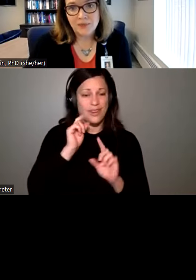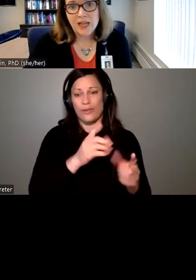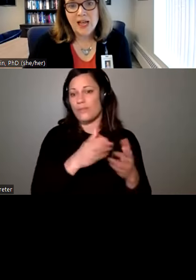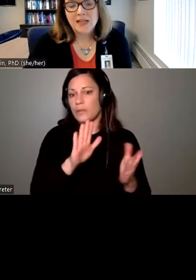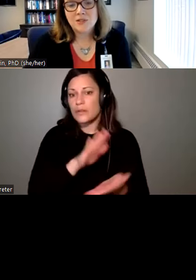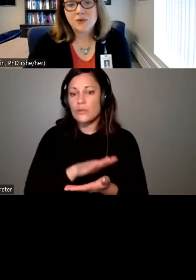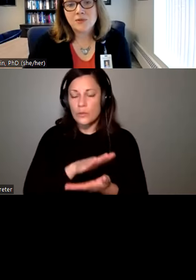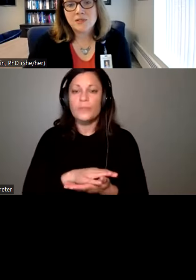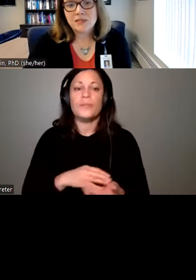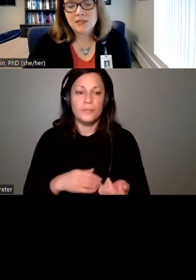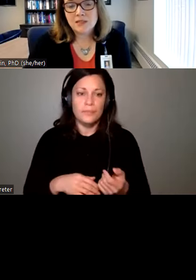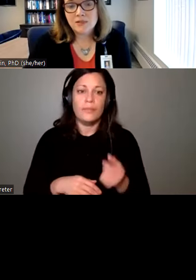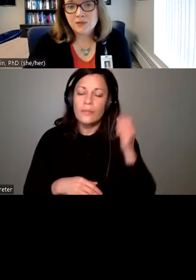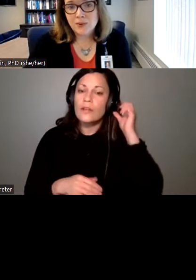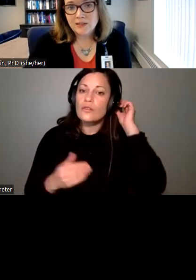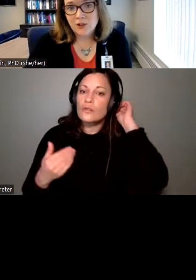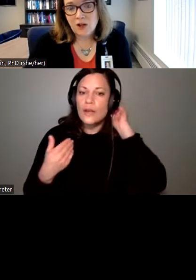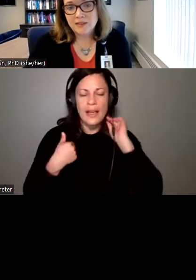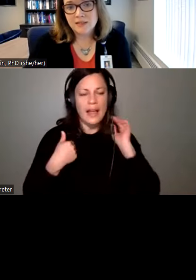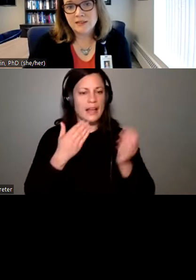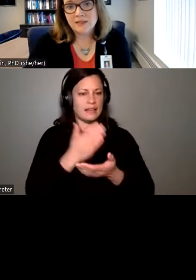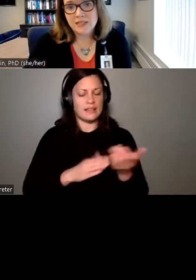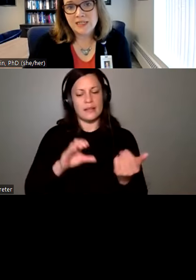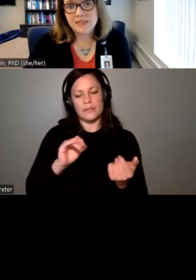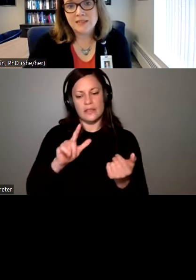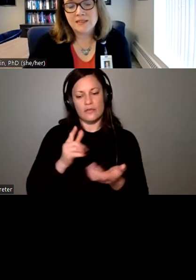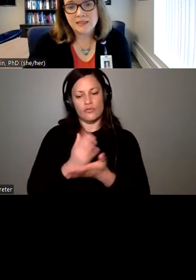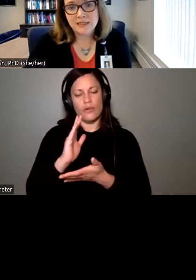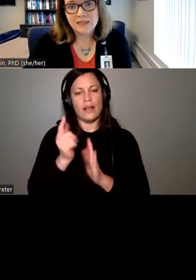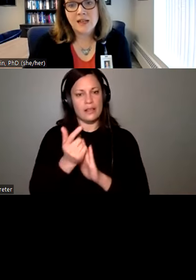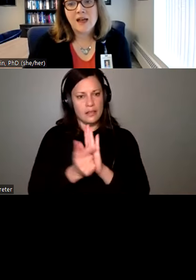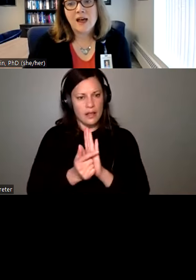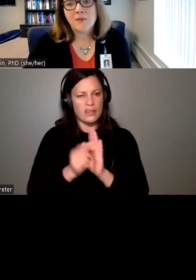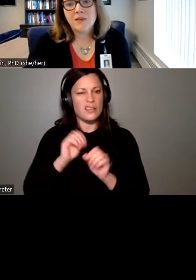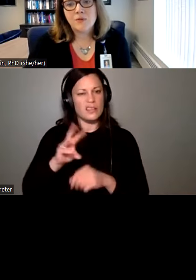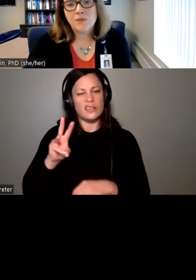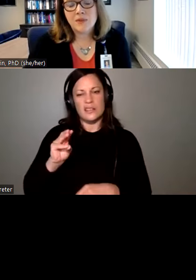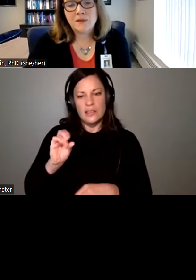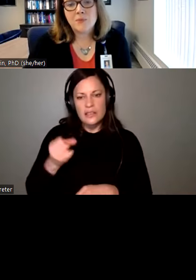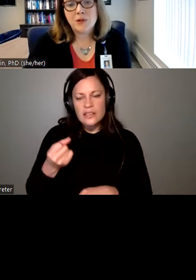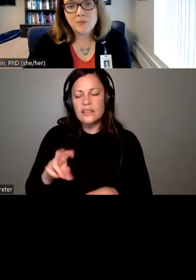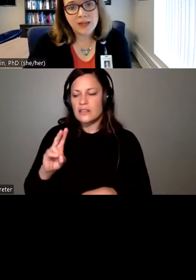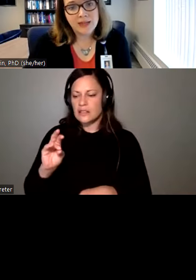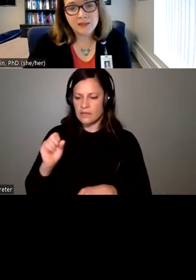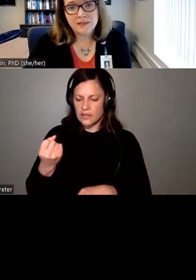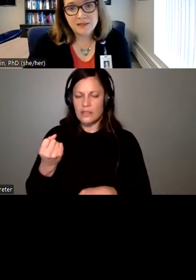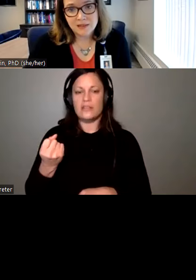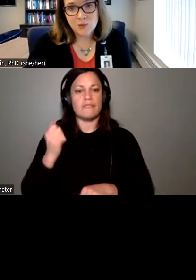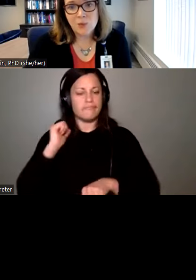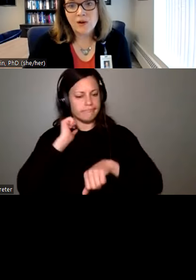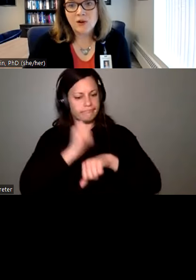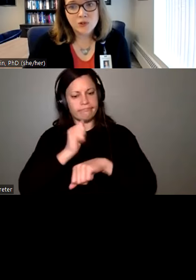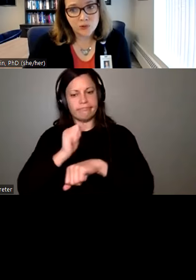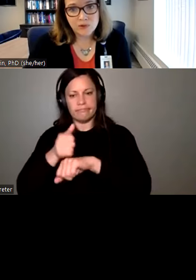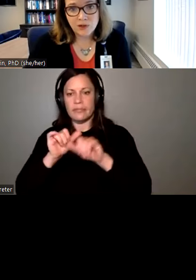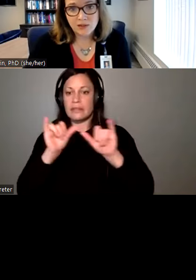education. And so there was a series of civil rights laws in the 70s and 60s that put in place a system